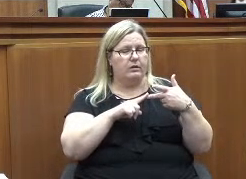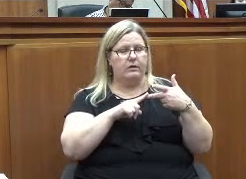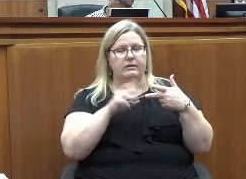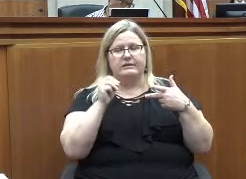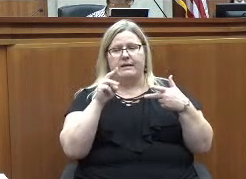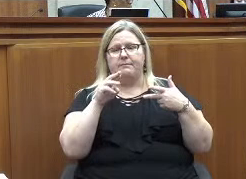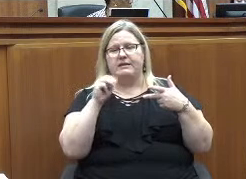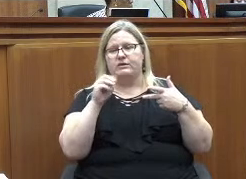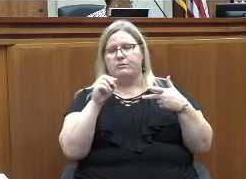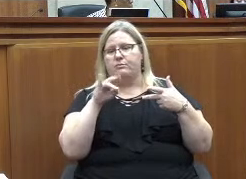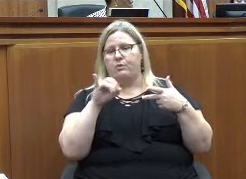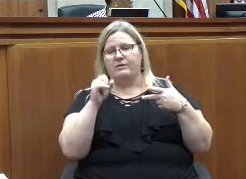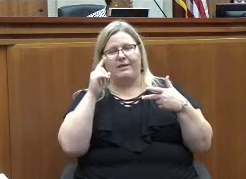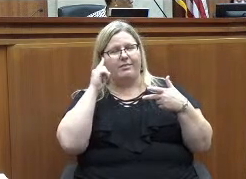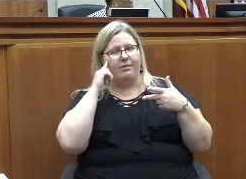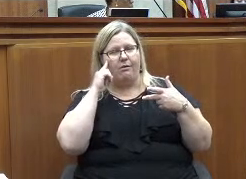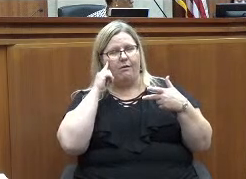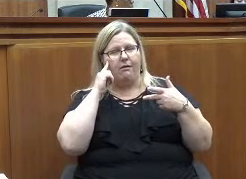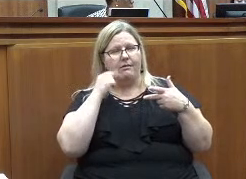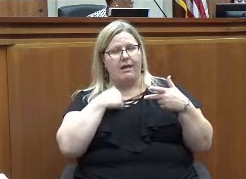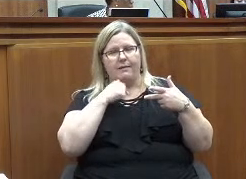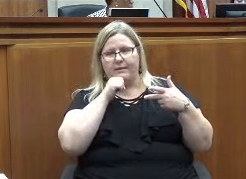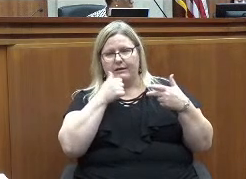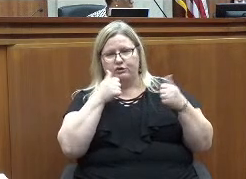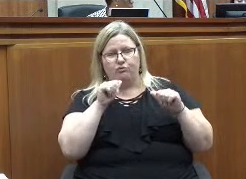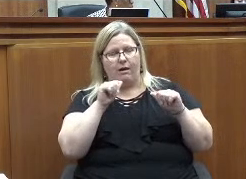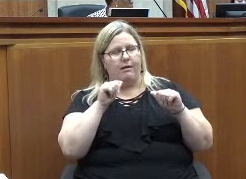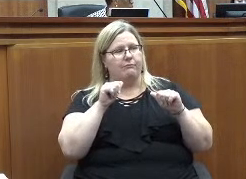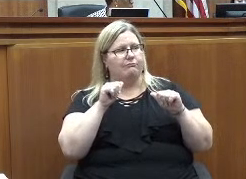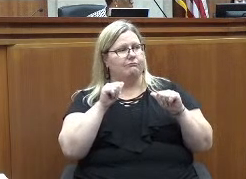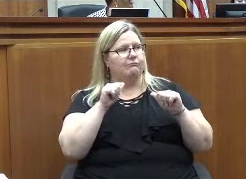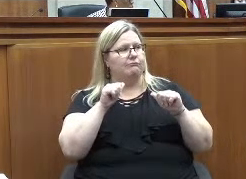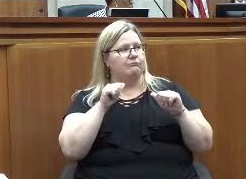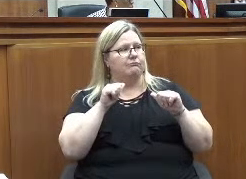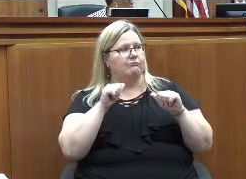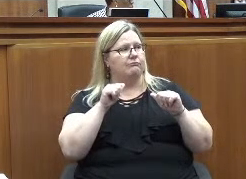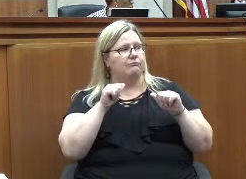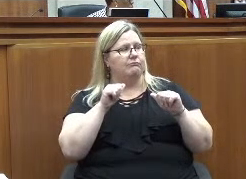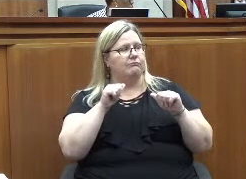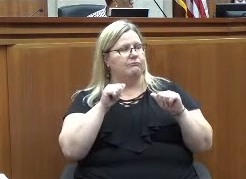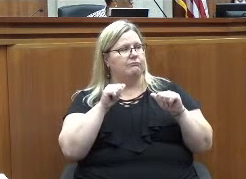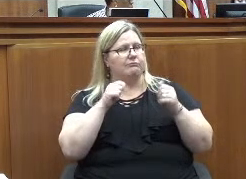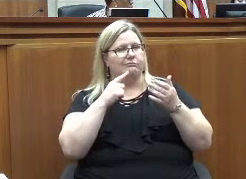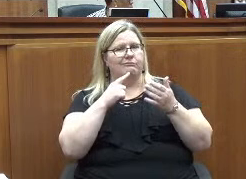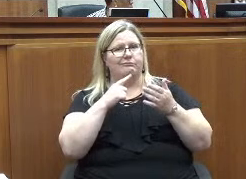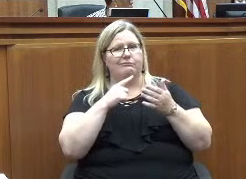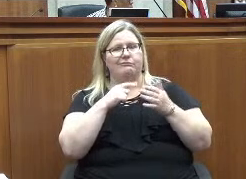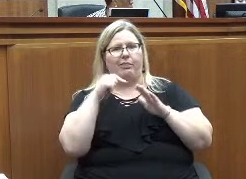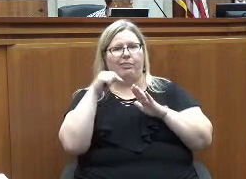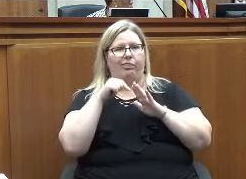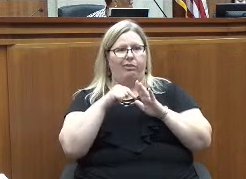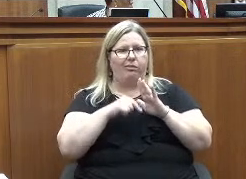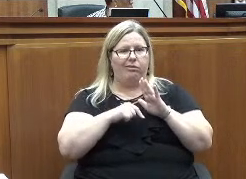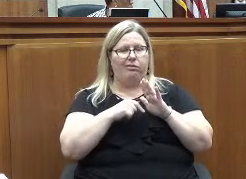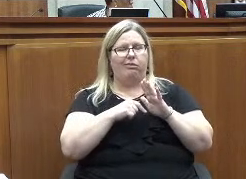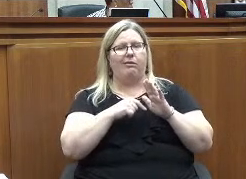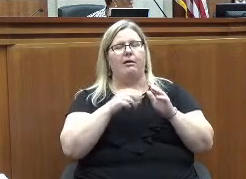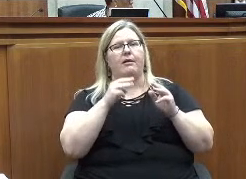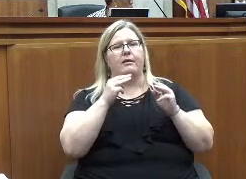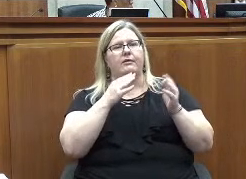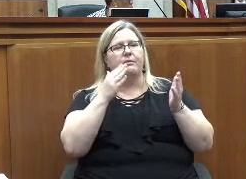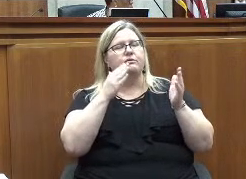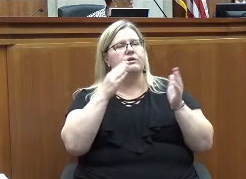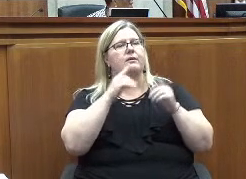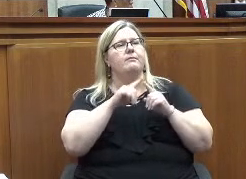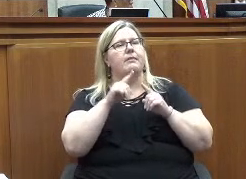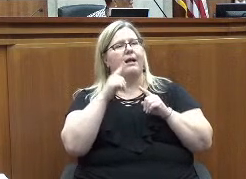thought, and I'm not trying to get into the merits of the motion, but I think Dr. Luce